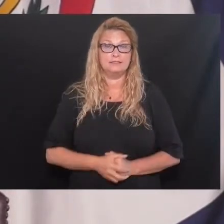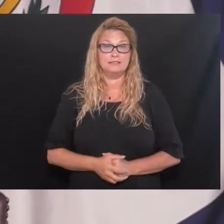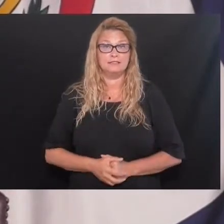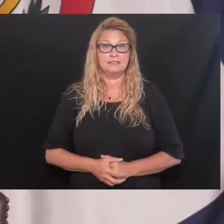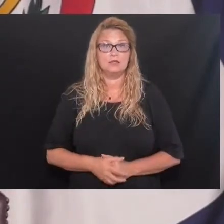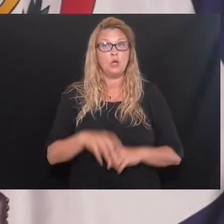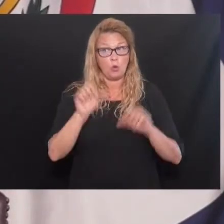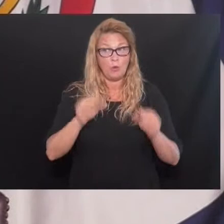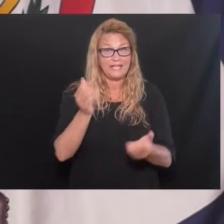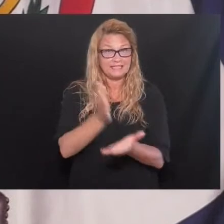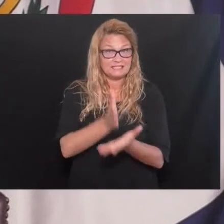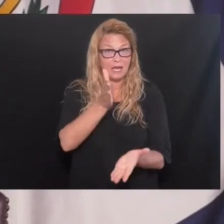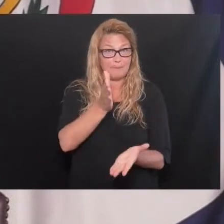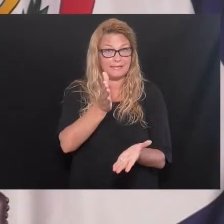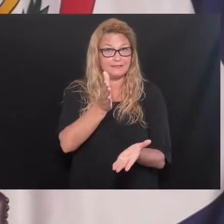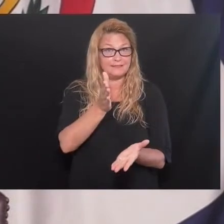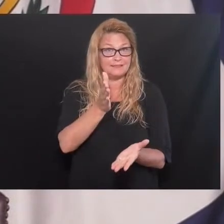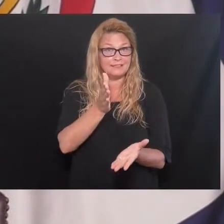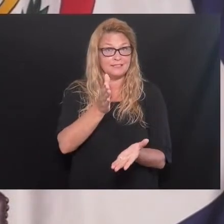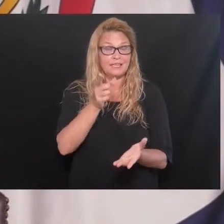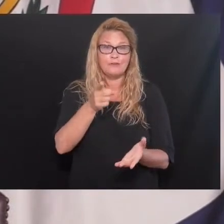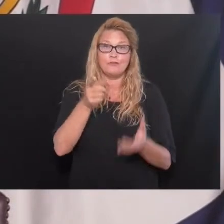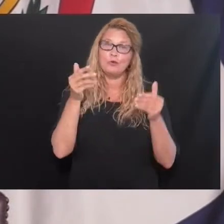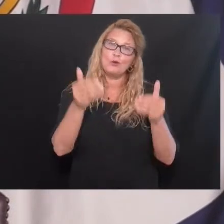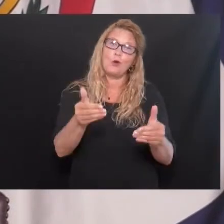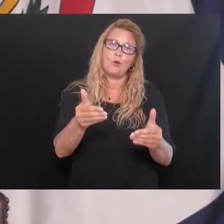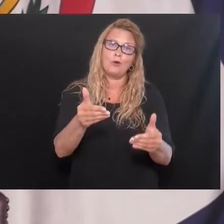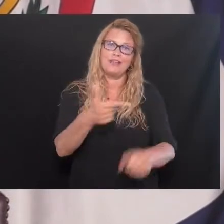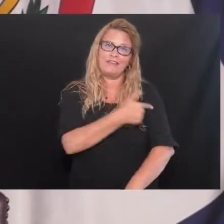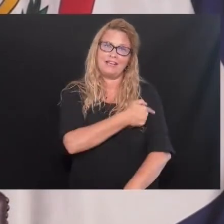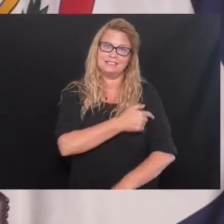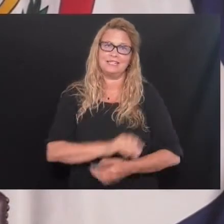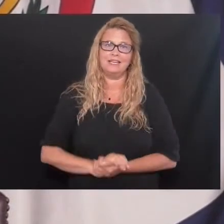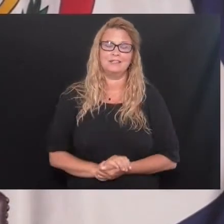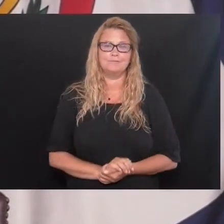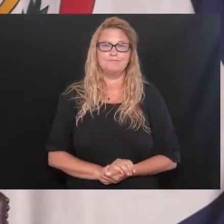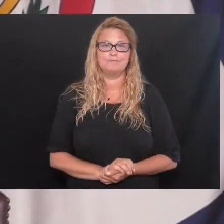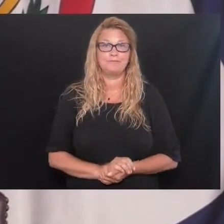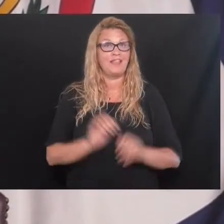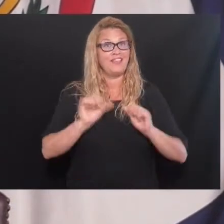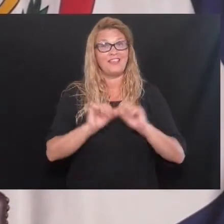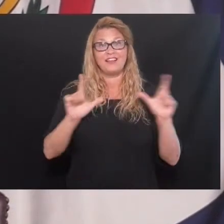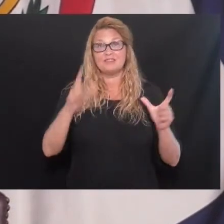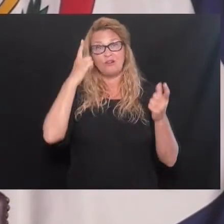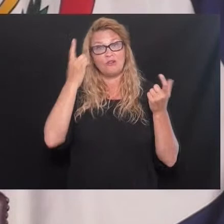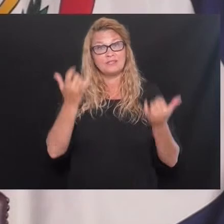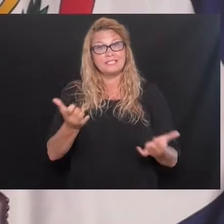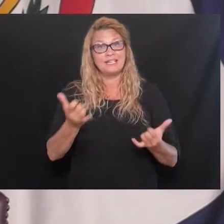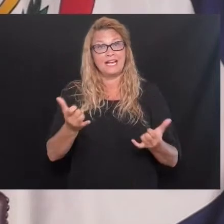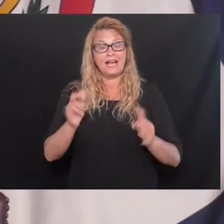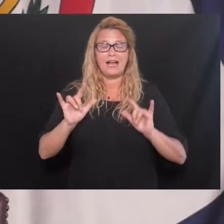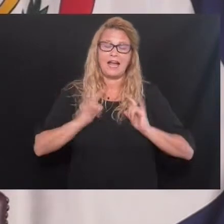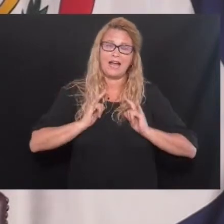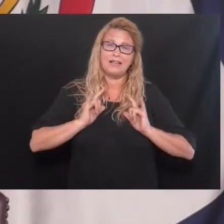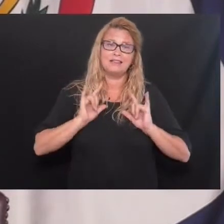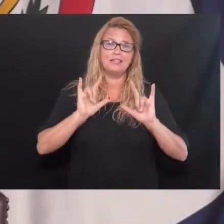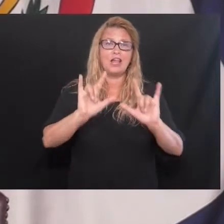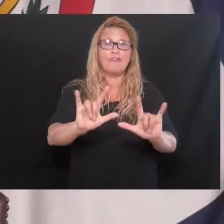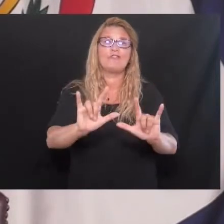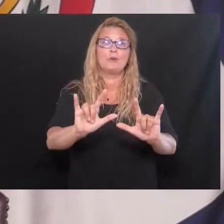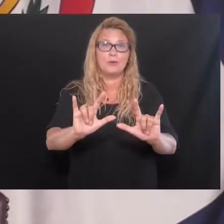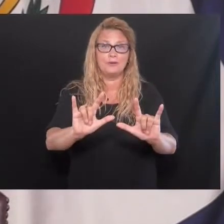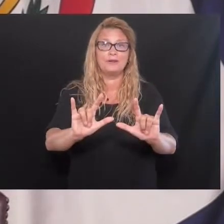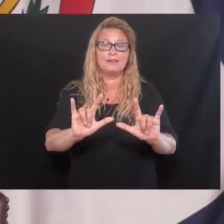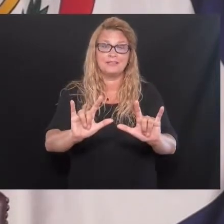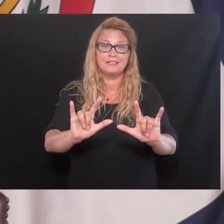We can stop it if you'll go get vaccinated. That's all I've got. I love you with all my soul.